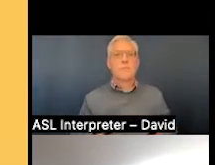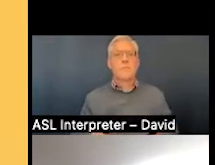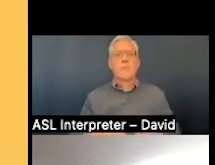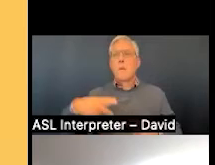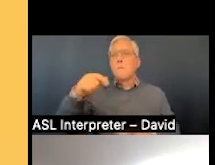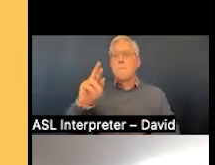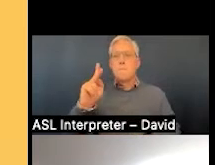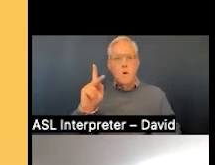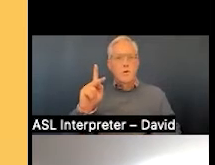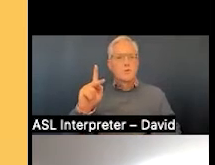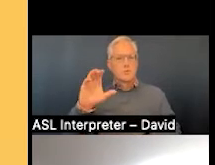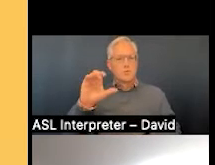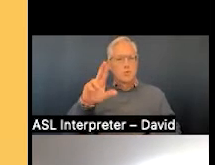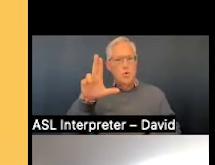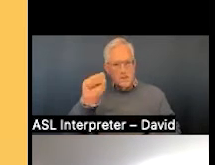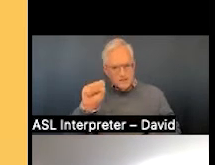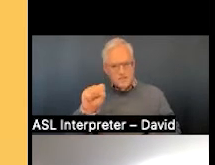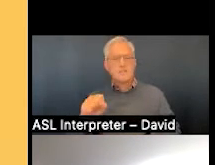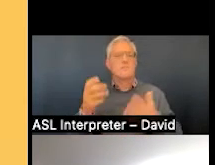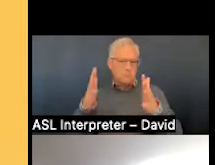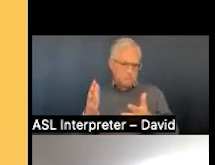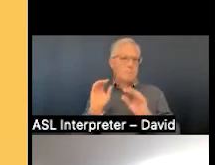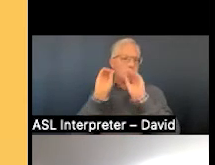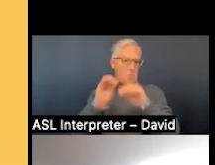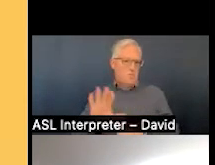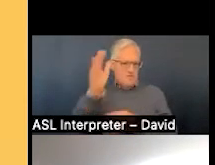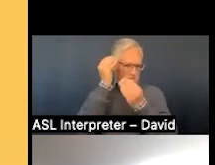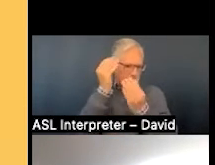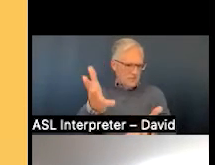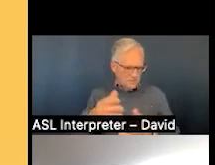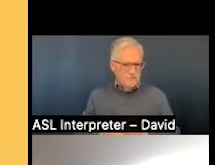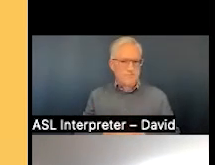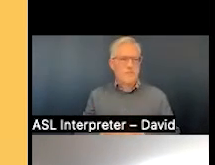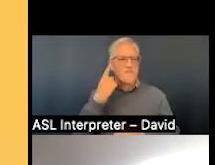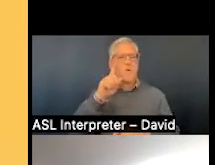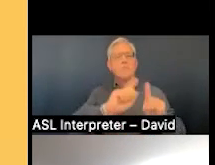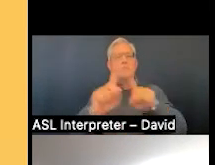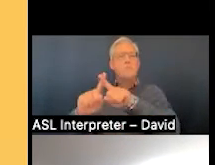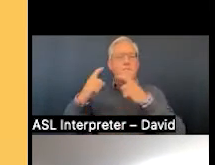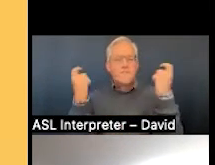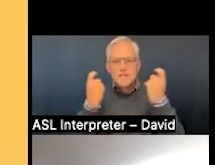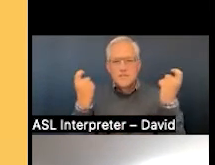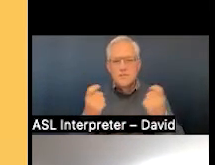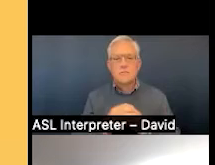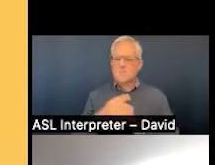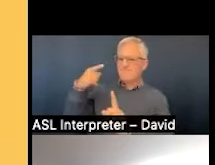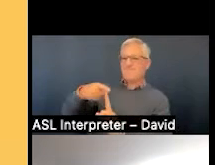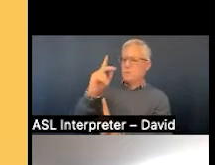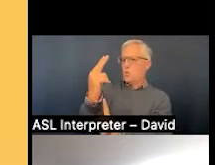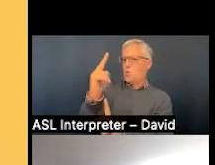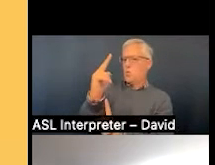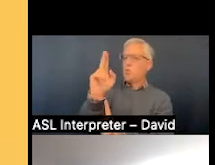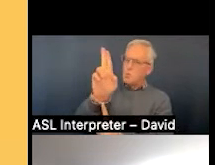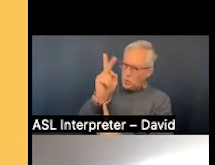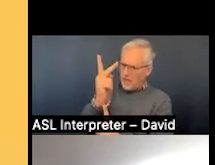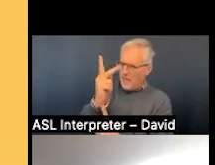accessible DCPs they hold for major studios that they represent, and several festivals, principally UK-based festivals, but international